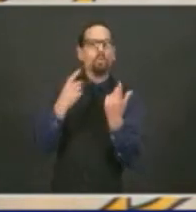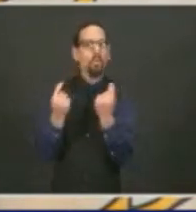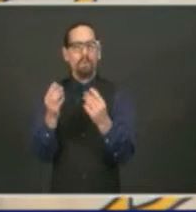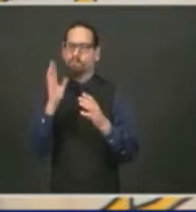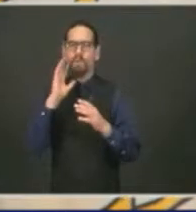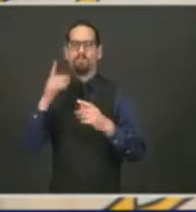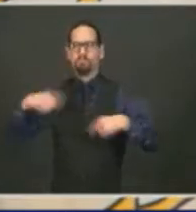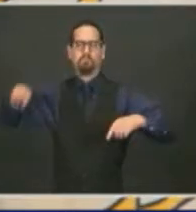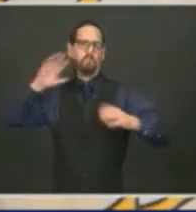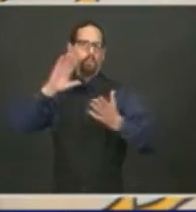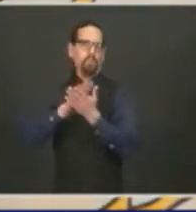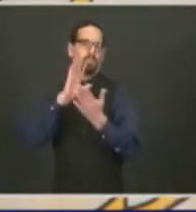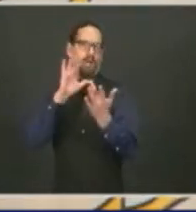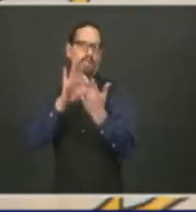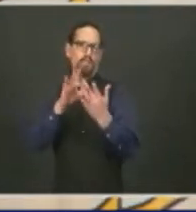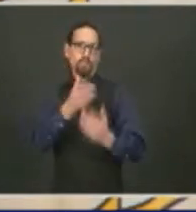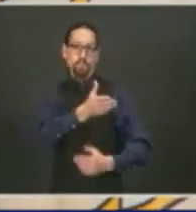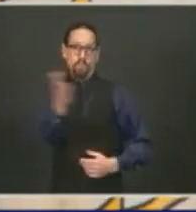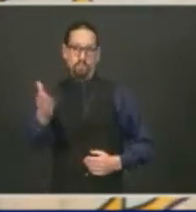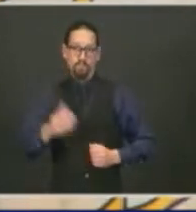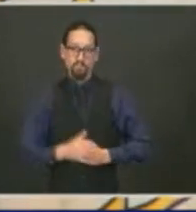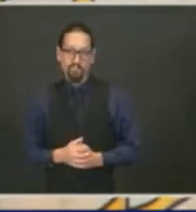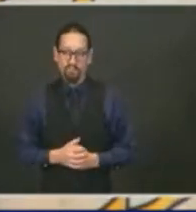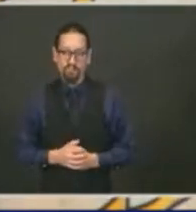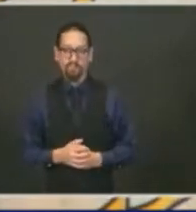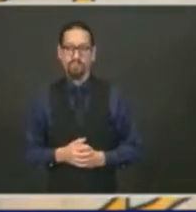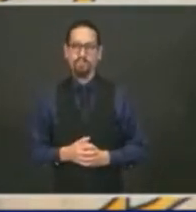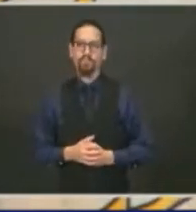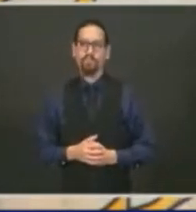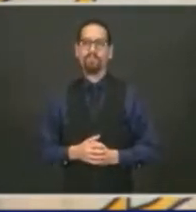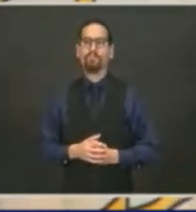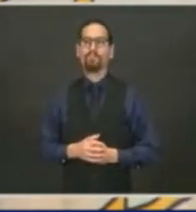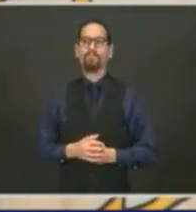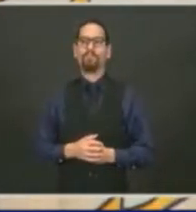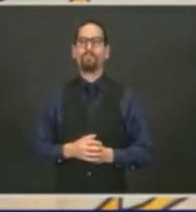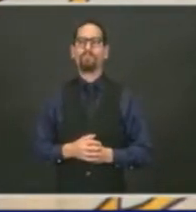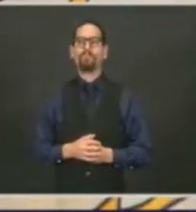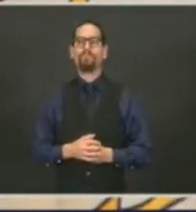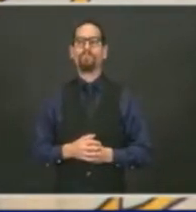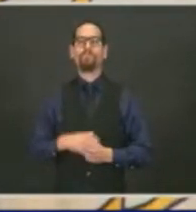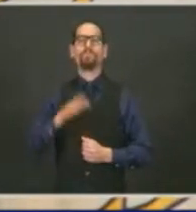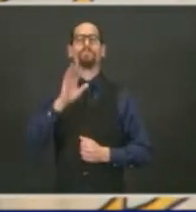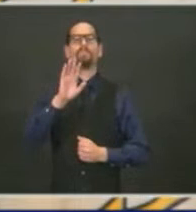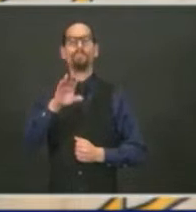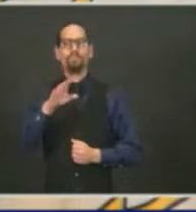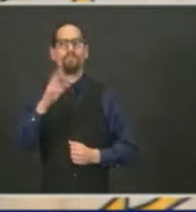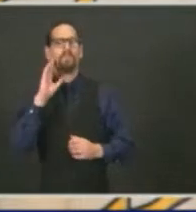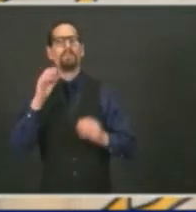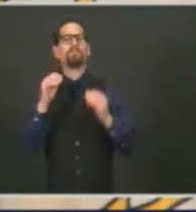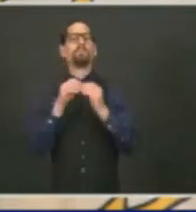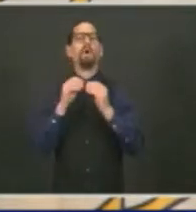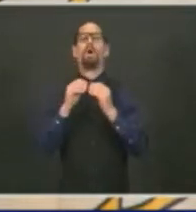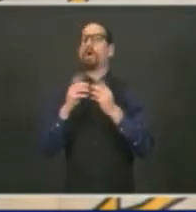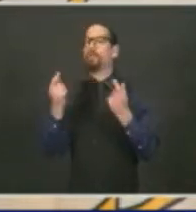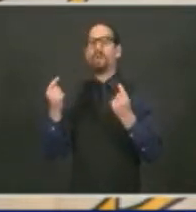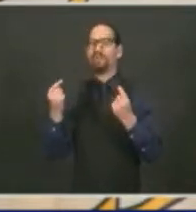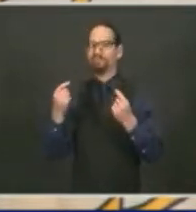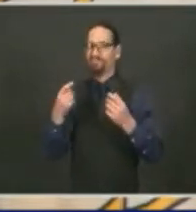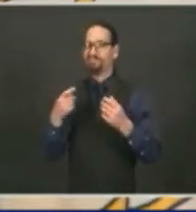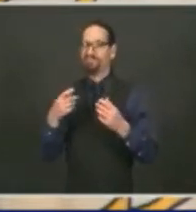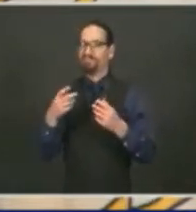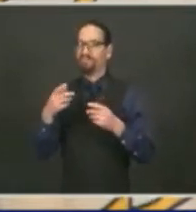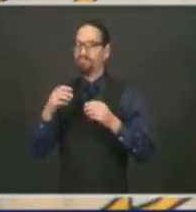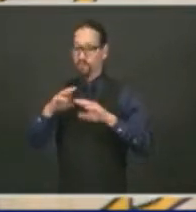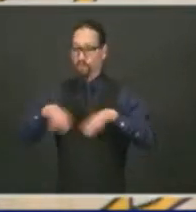end, we're going to be incorporating much more testing of students and teachers